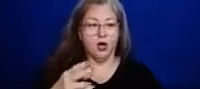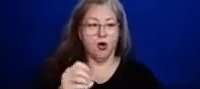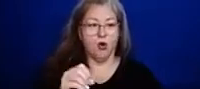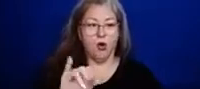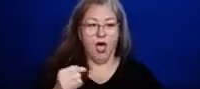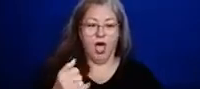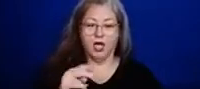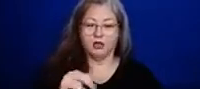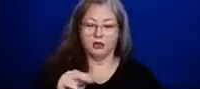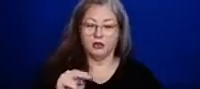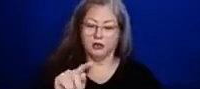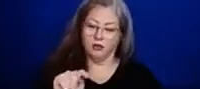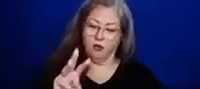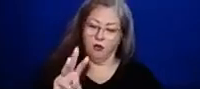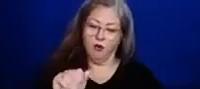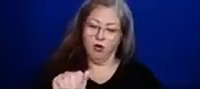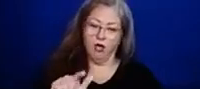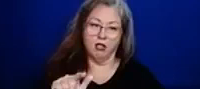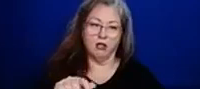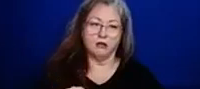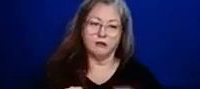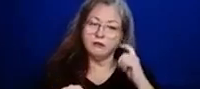dual.